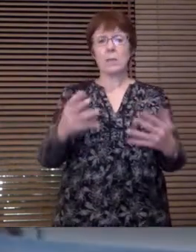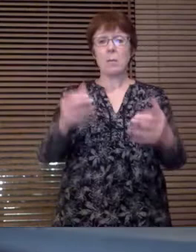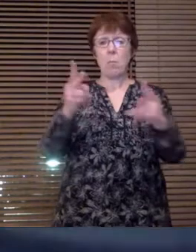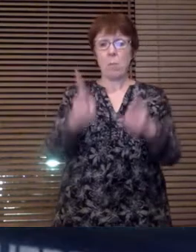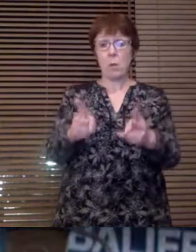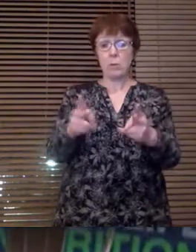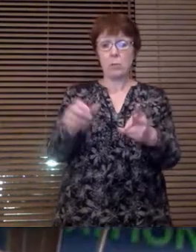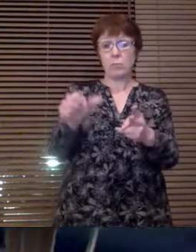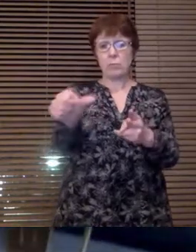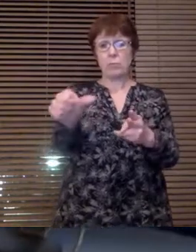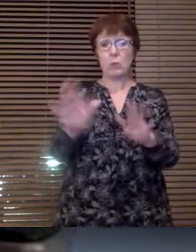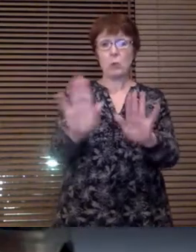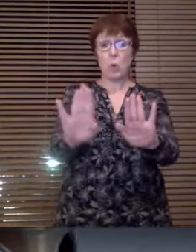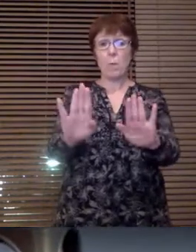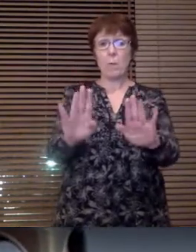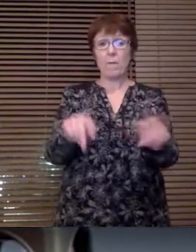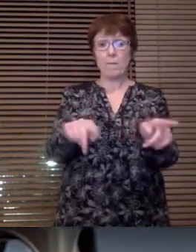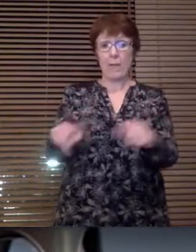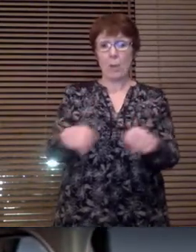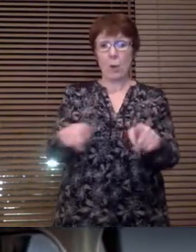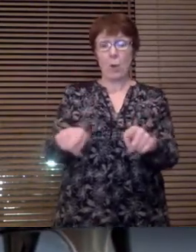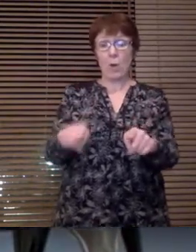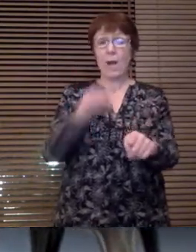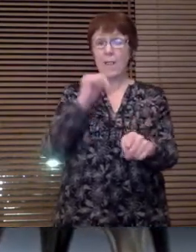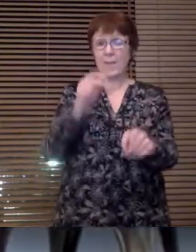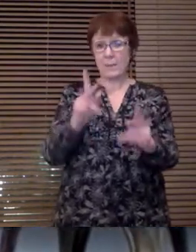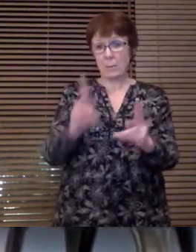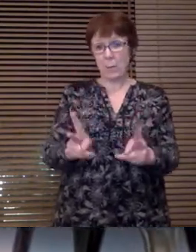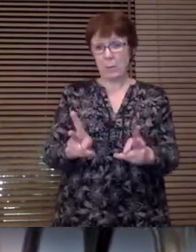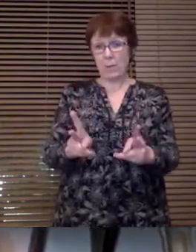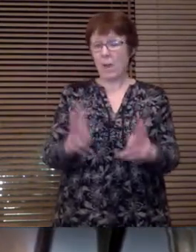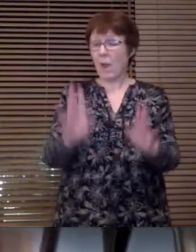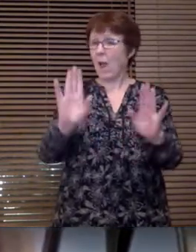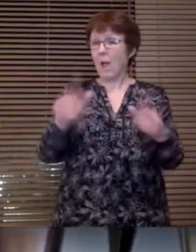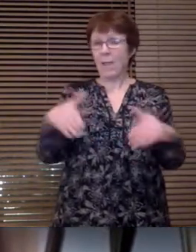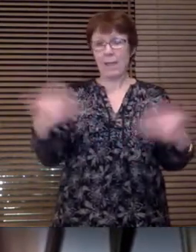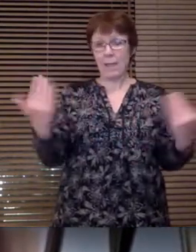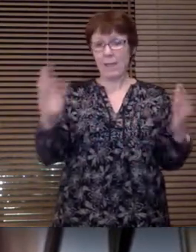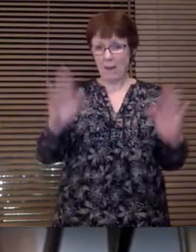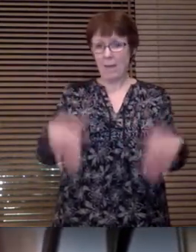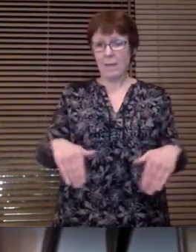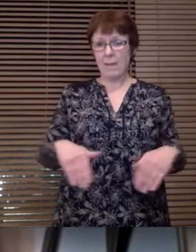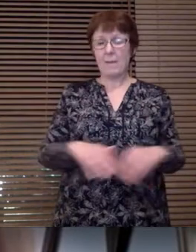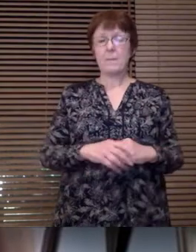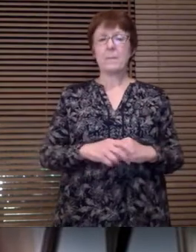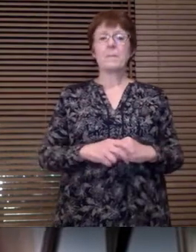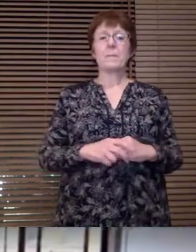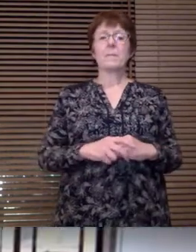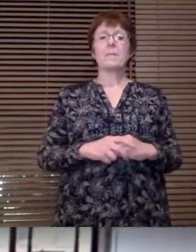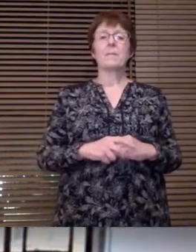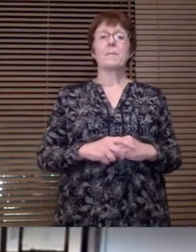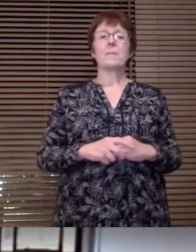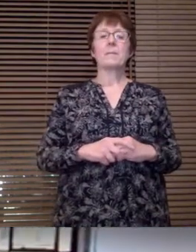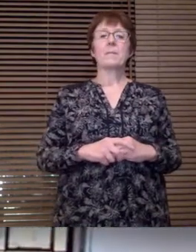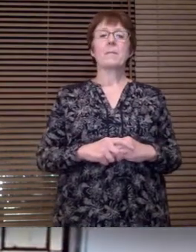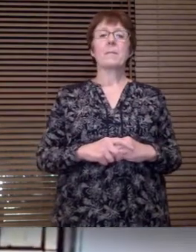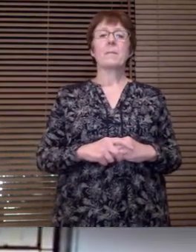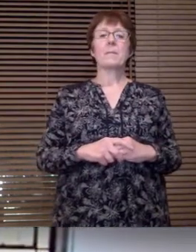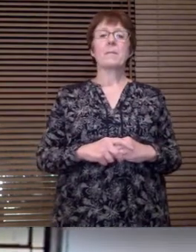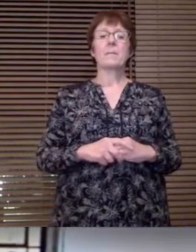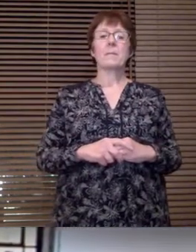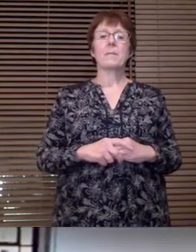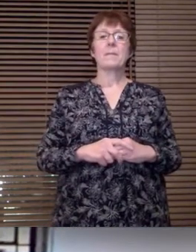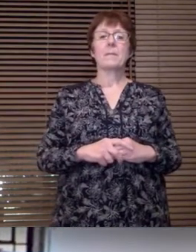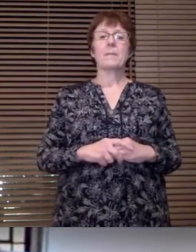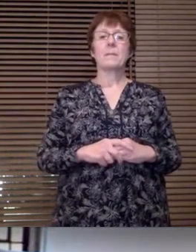straight into it. So, downward dog position, like we said, as high as you possibly can. This is really going to stretch the hamstring.